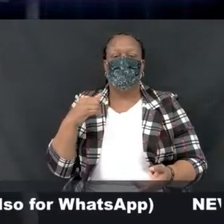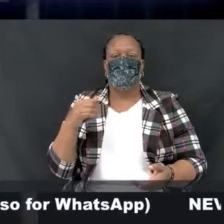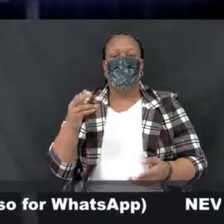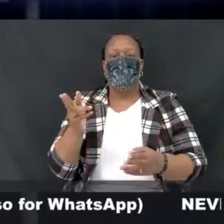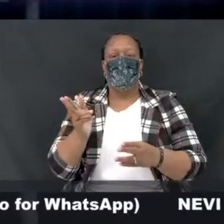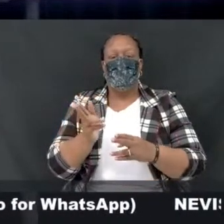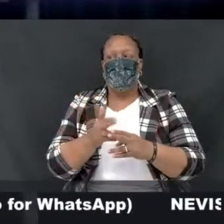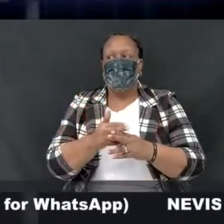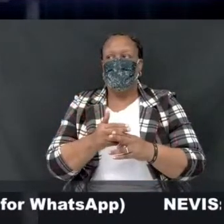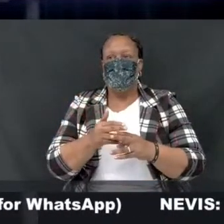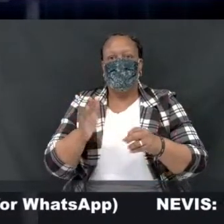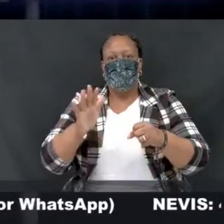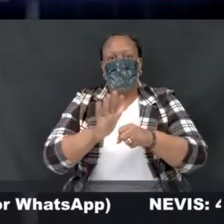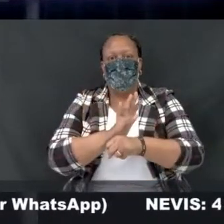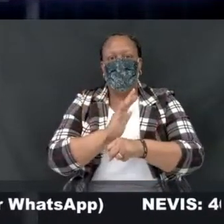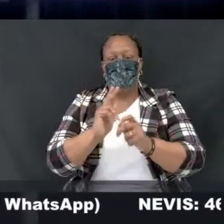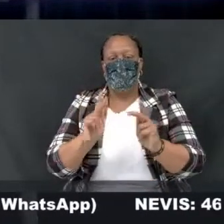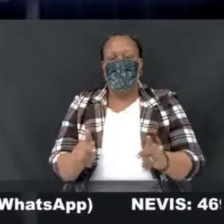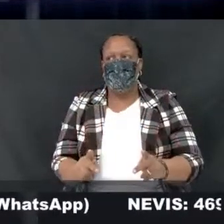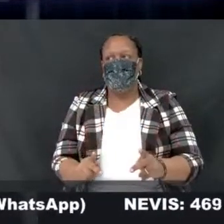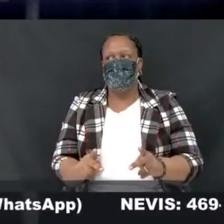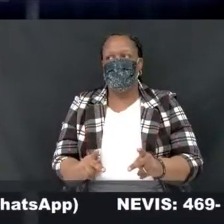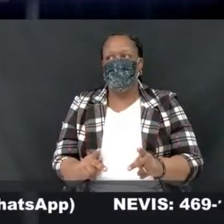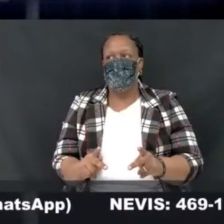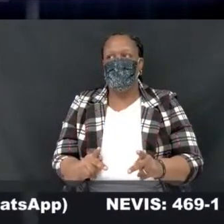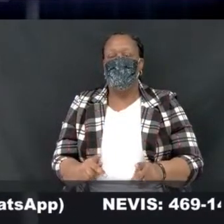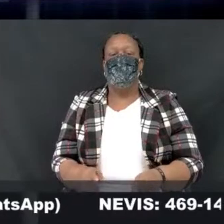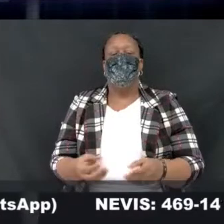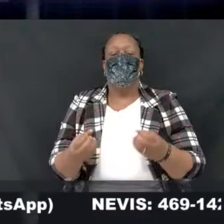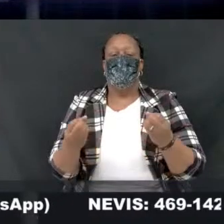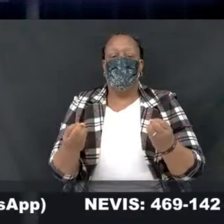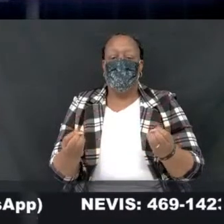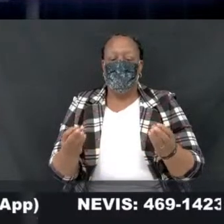the attendance increases are